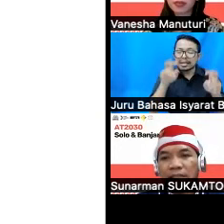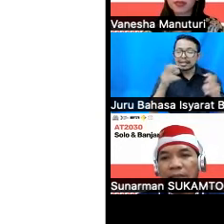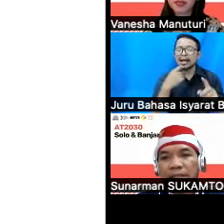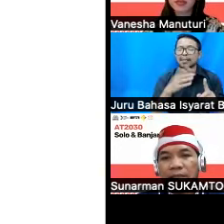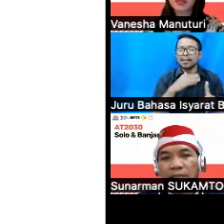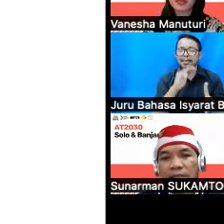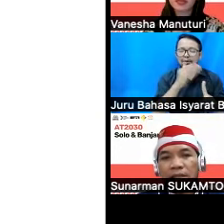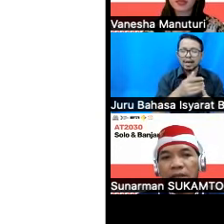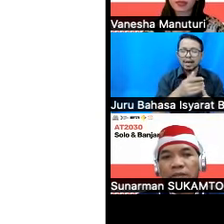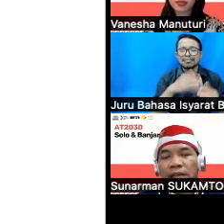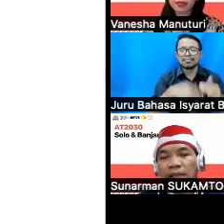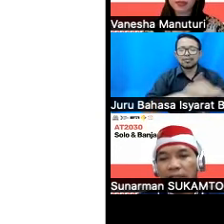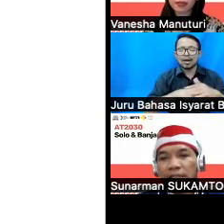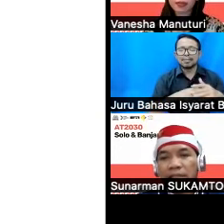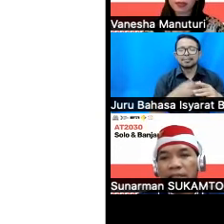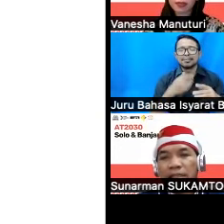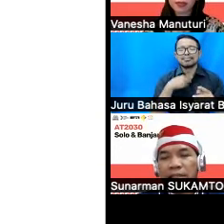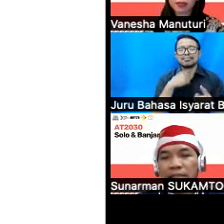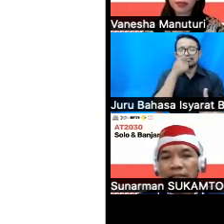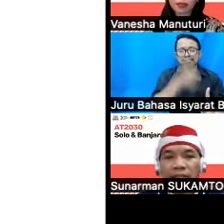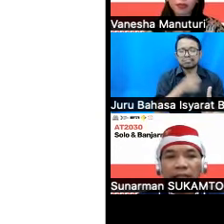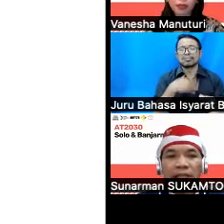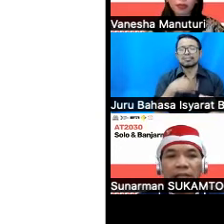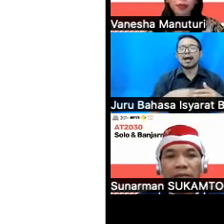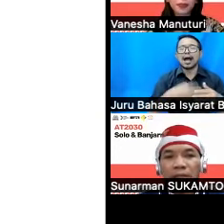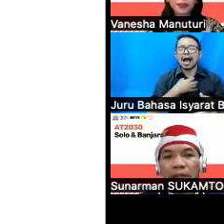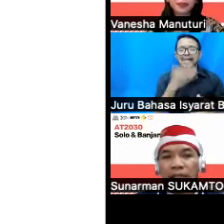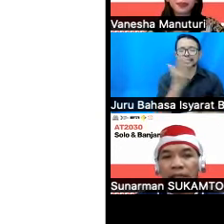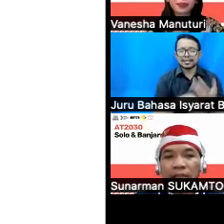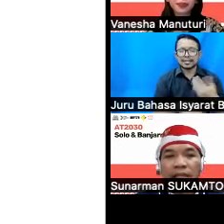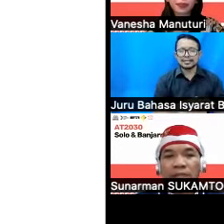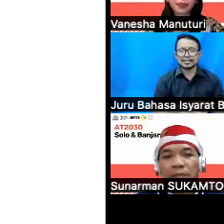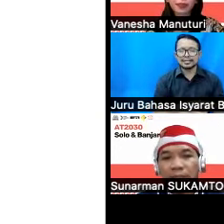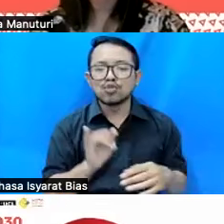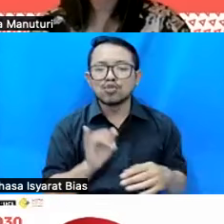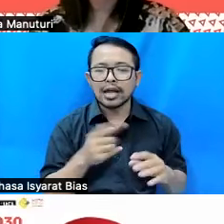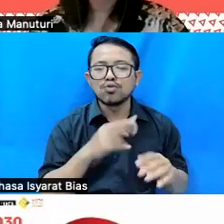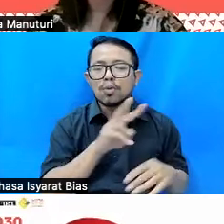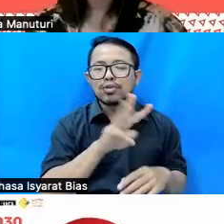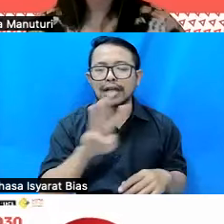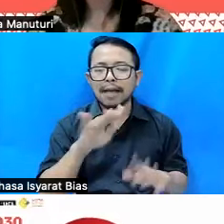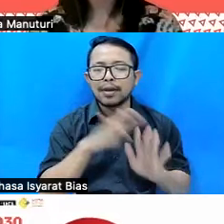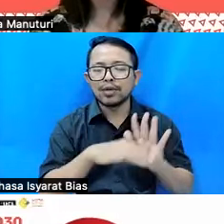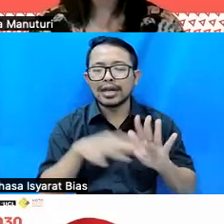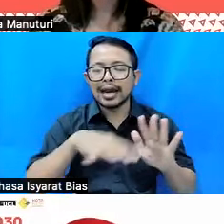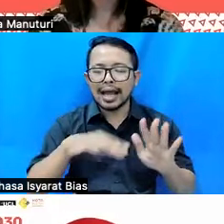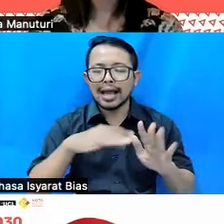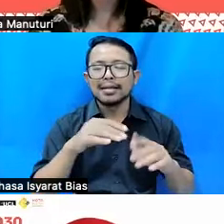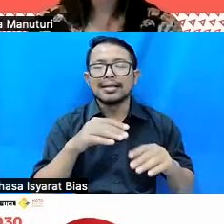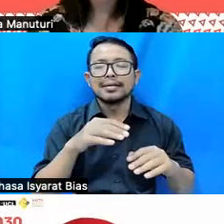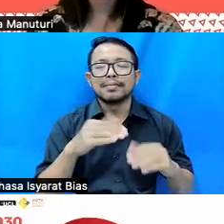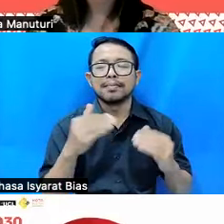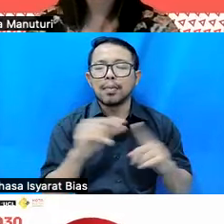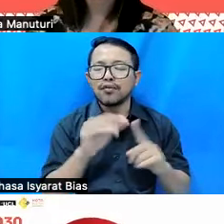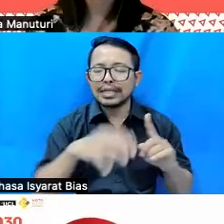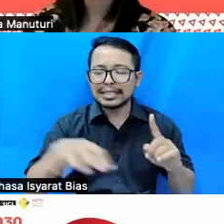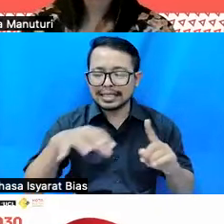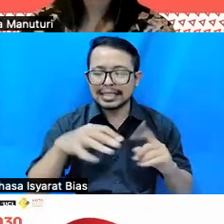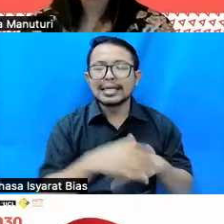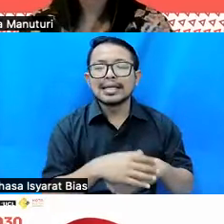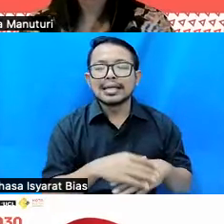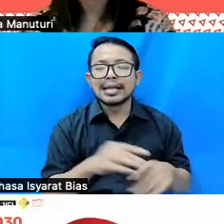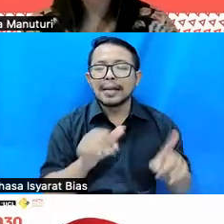ministerial regulations regarding this issue. And currently, there are 23 regional regulations,